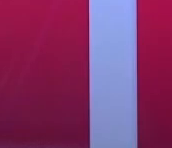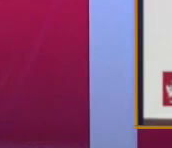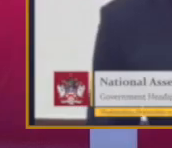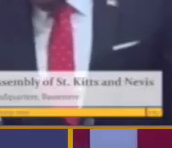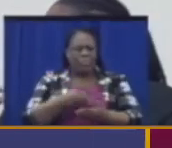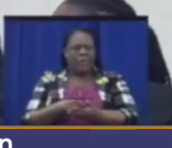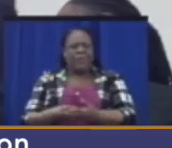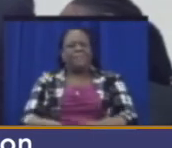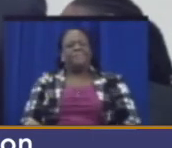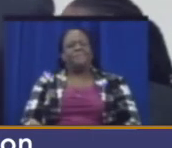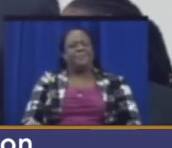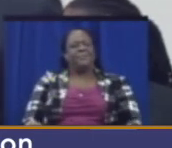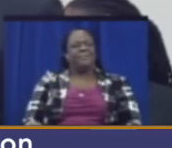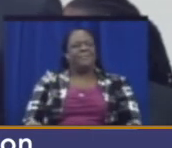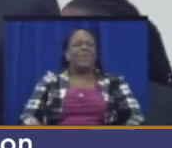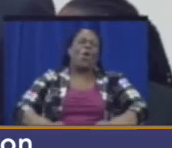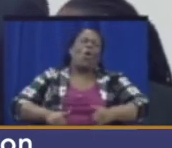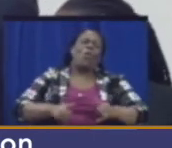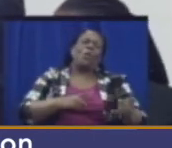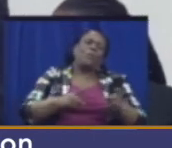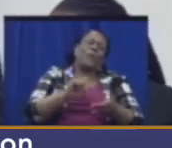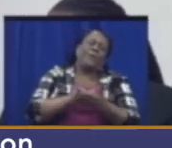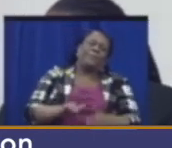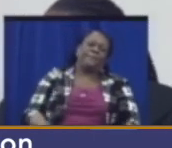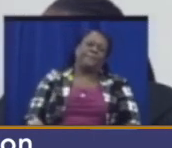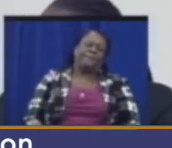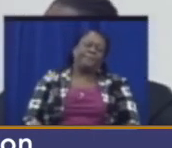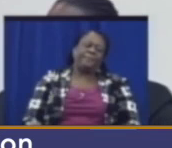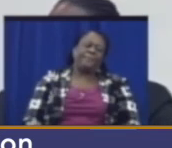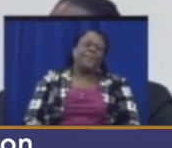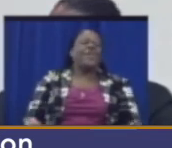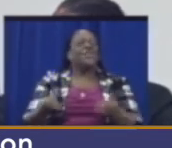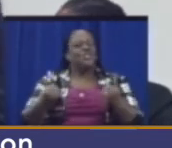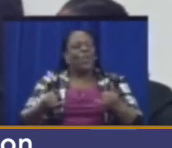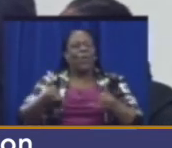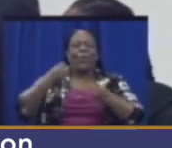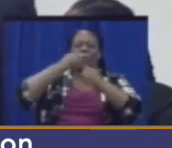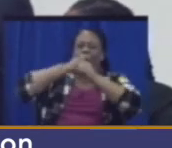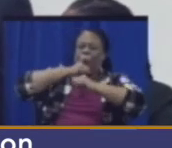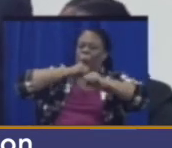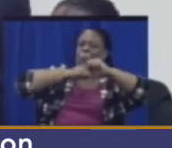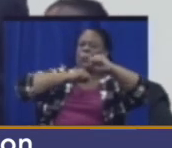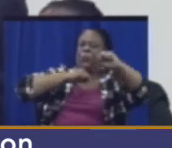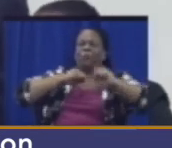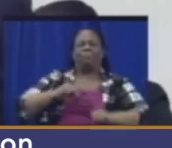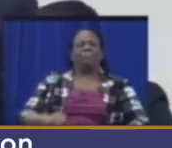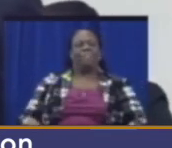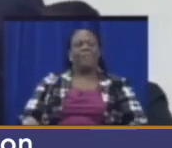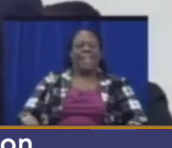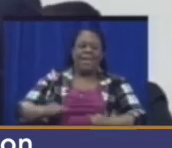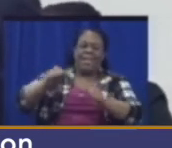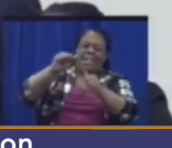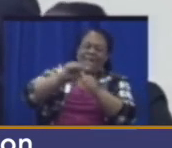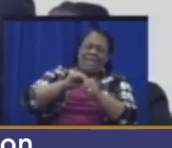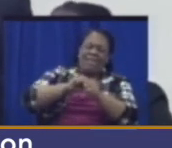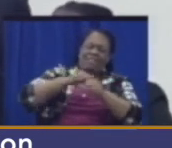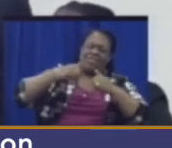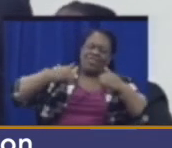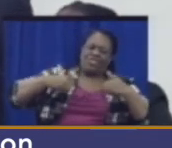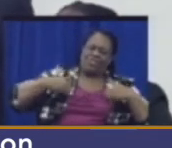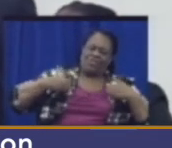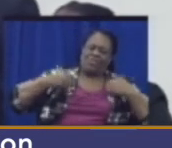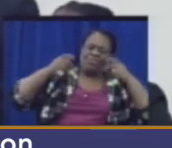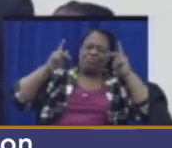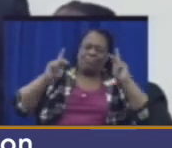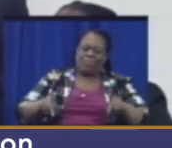Welcome back. Prime Minister, the Honourable Dr. Terence Drew has announced what he describes as a groundbreaking initiative designed